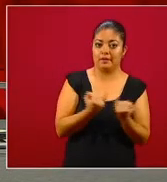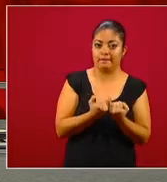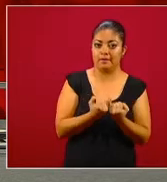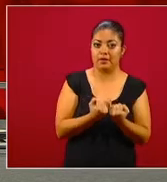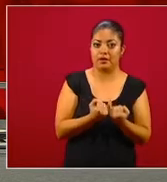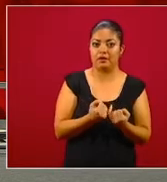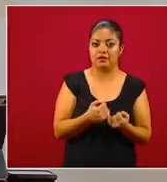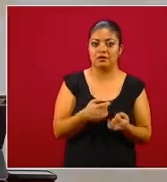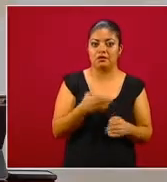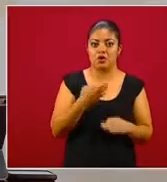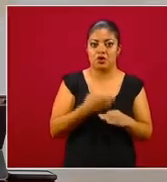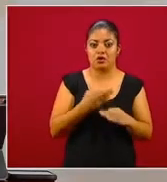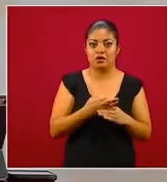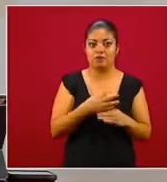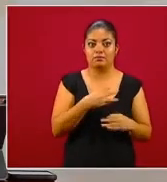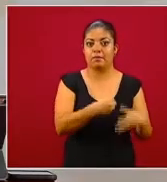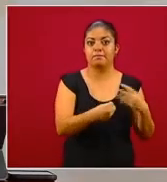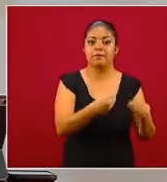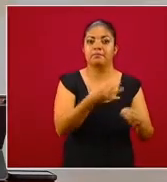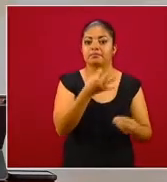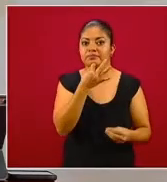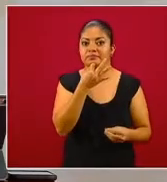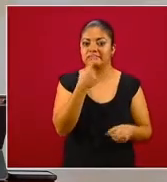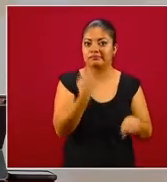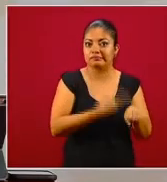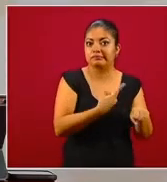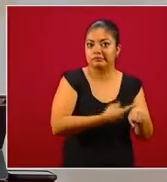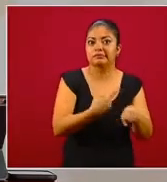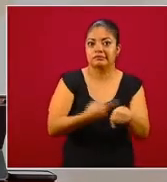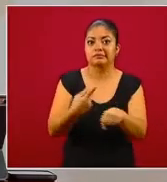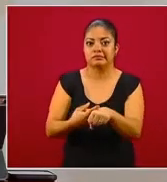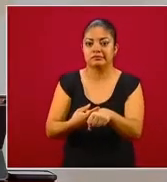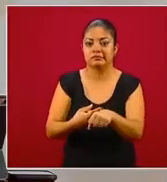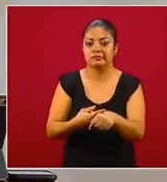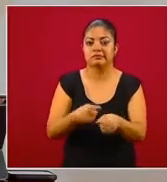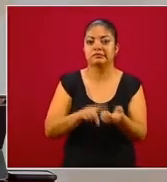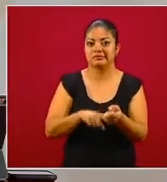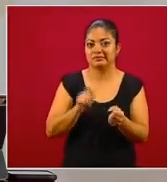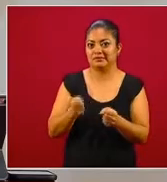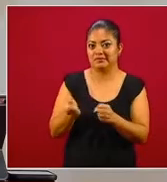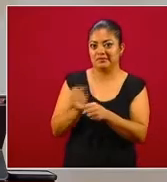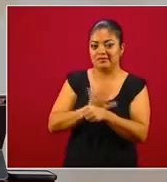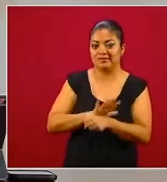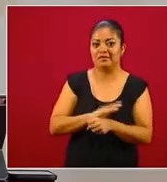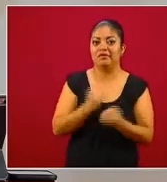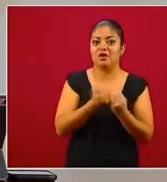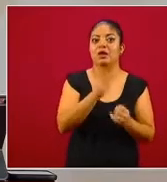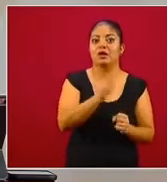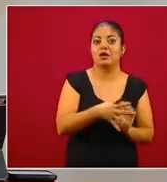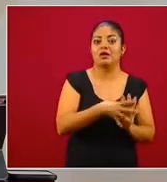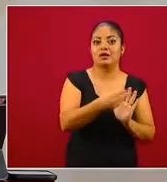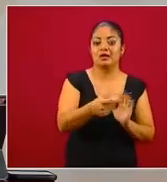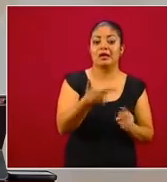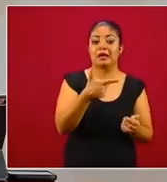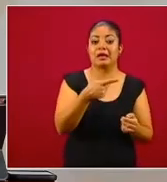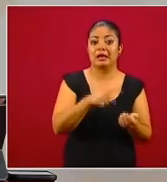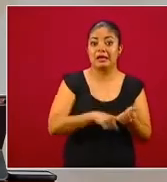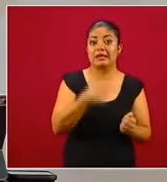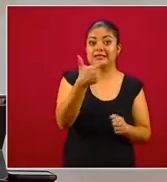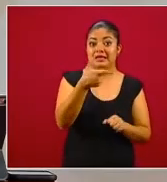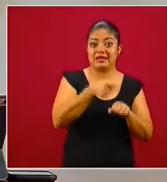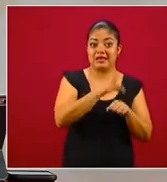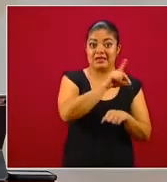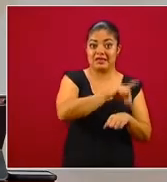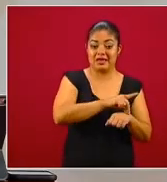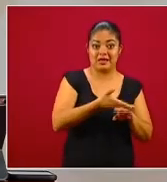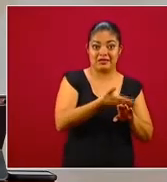por consequence, esta because of velocidad that de speed of presentación de how many personas new enfermas people are que a su vez being es traducción de los contagios de 7 infected días atrás, each